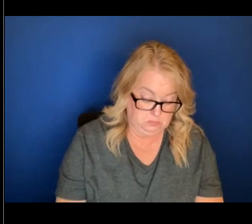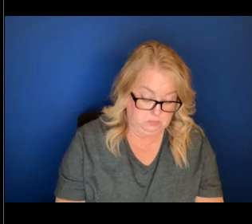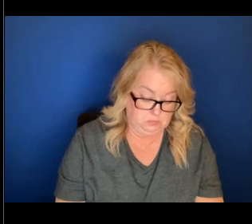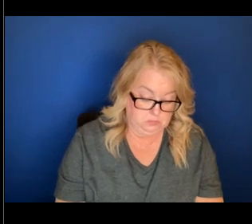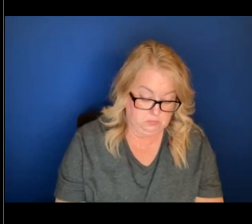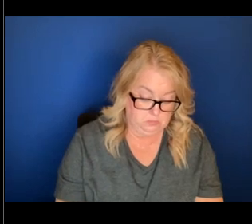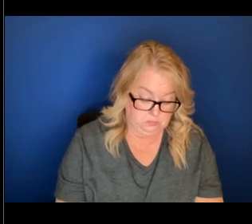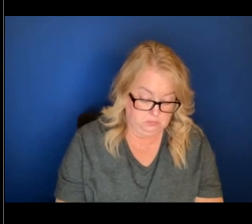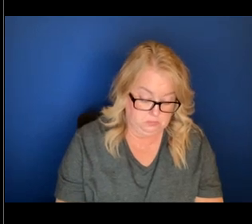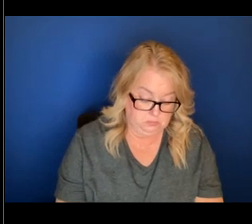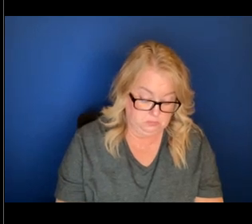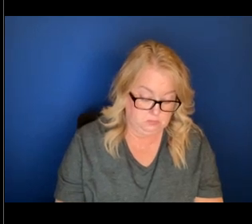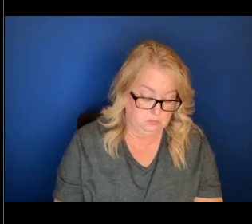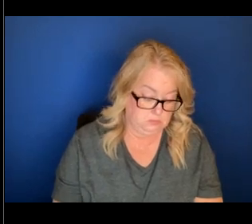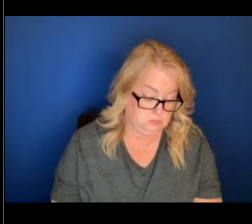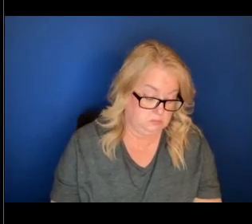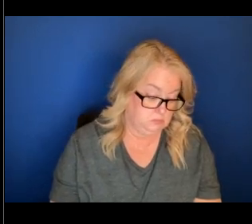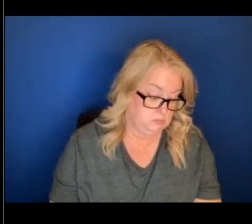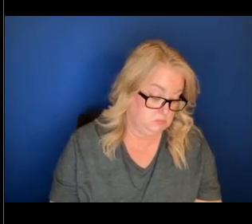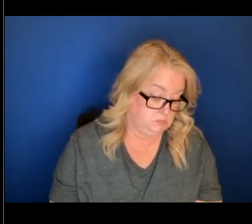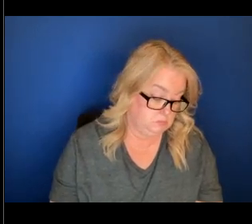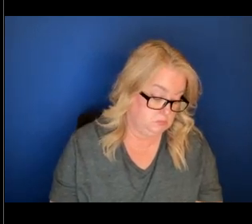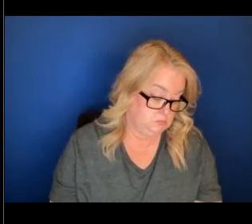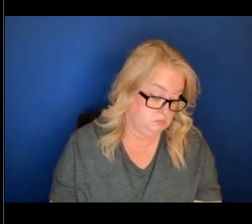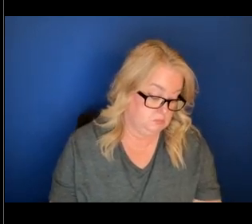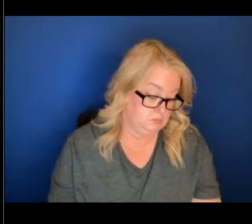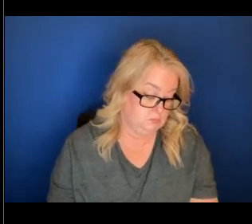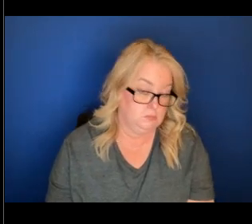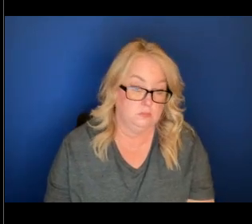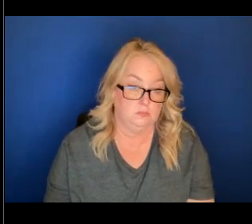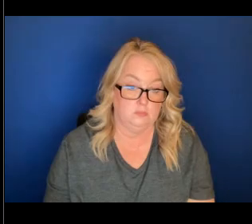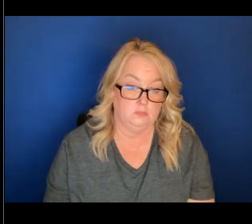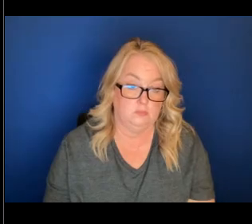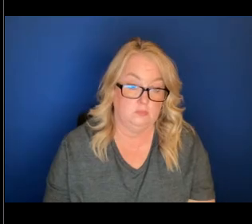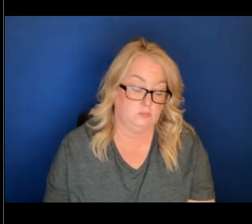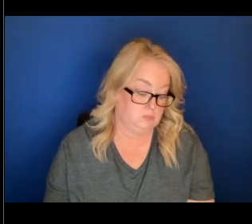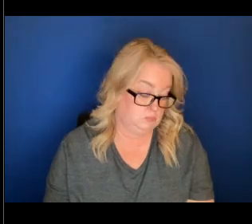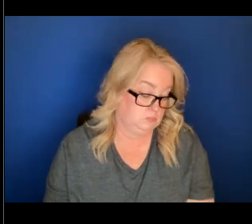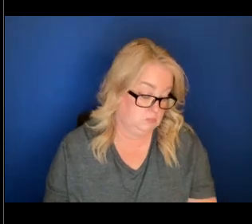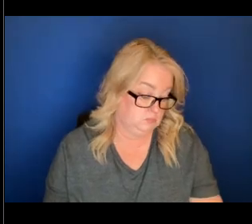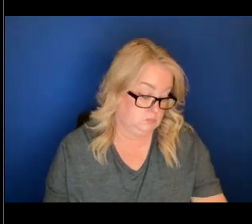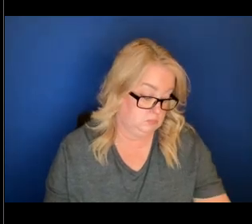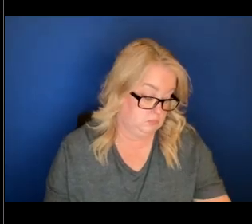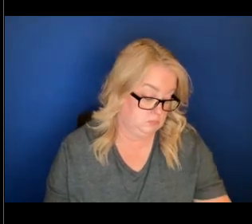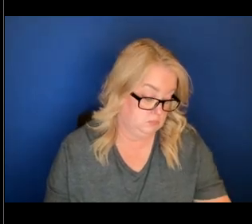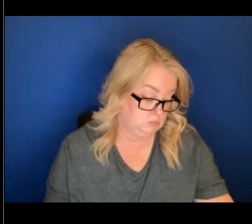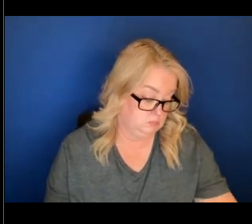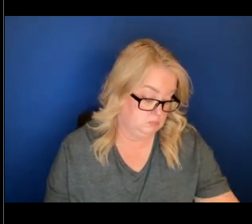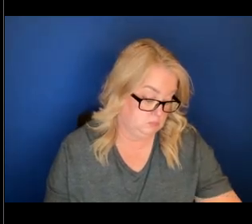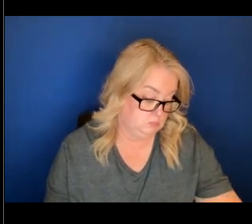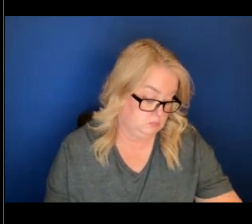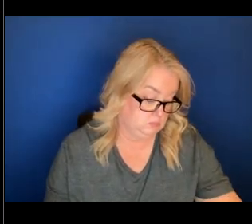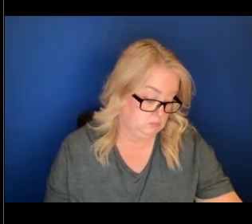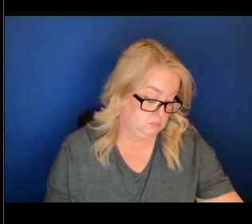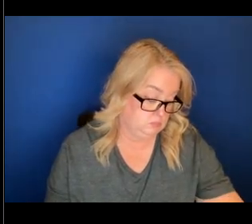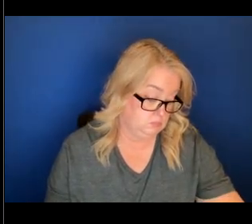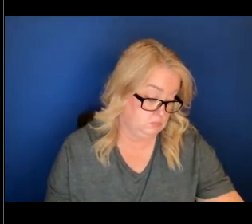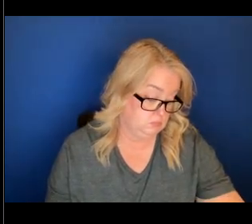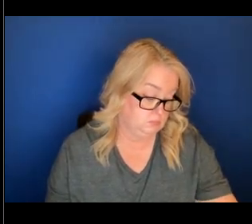And again, this reads, within a covered dwelling unit, the accessible route must be 36 inches